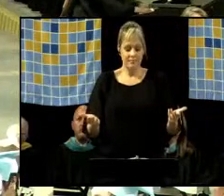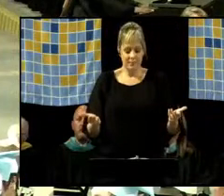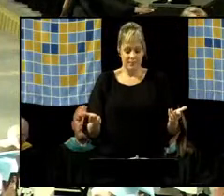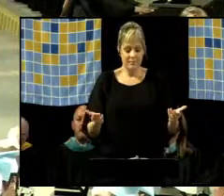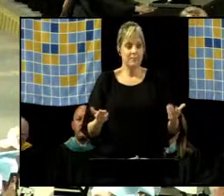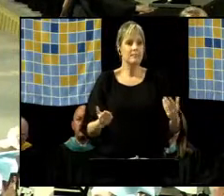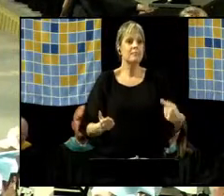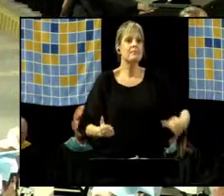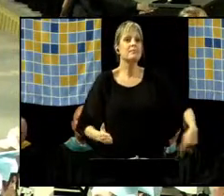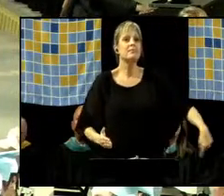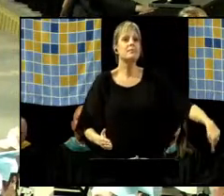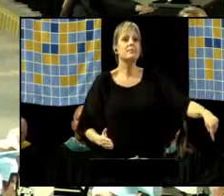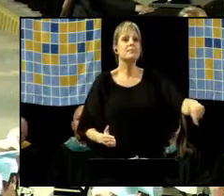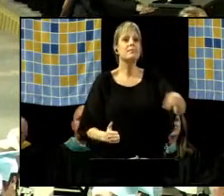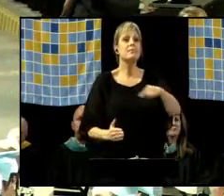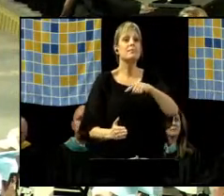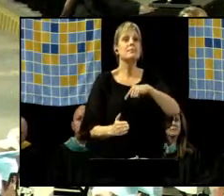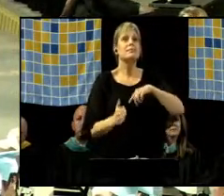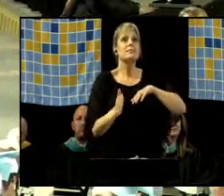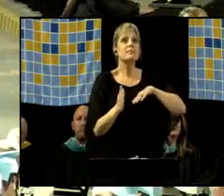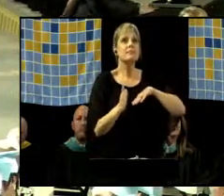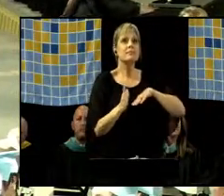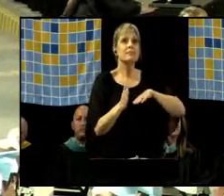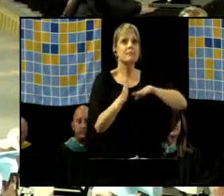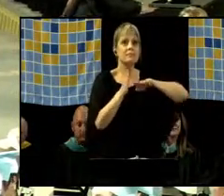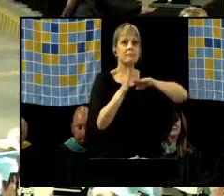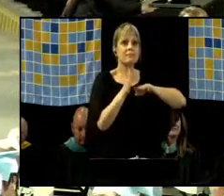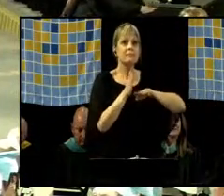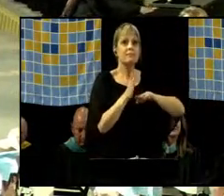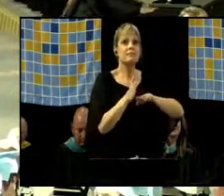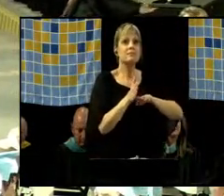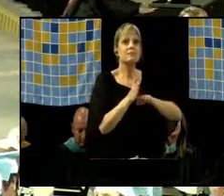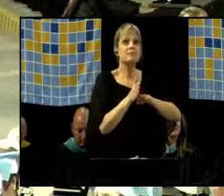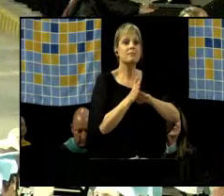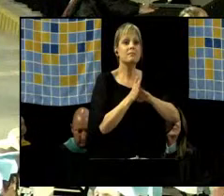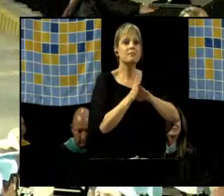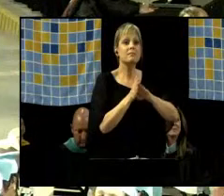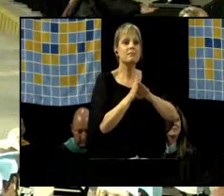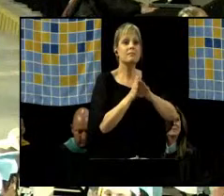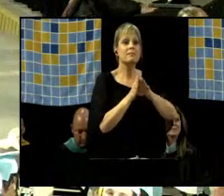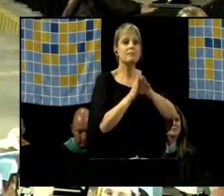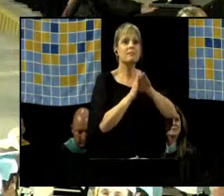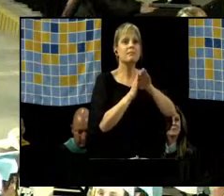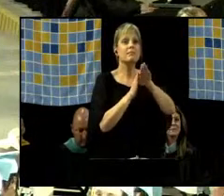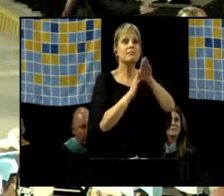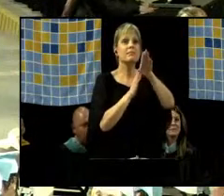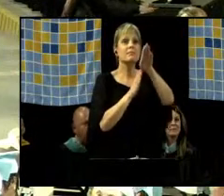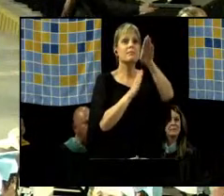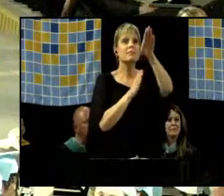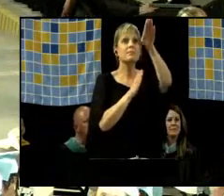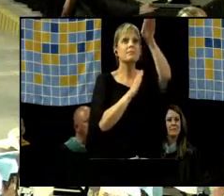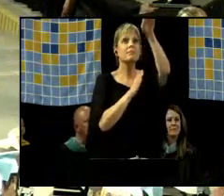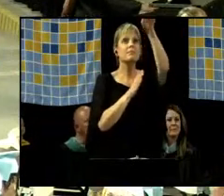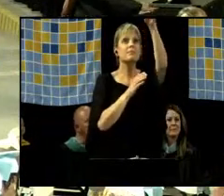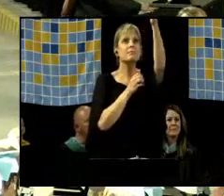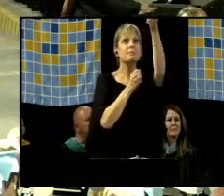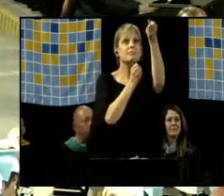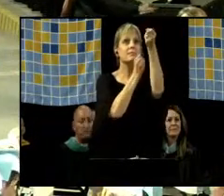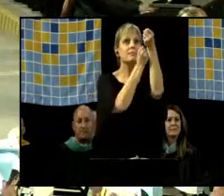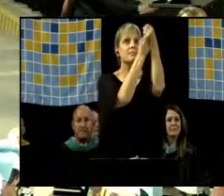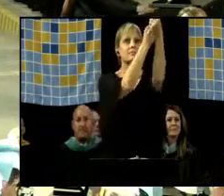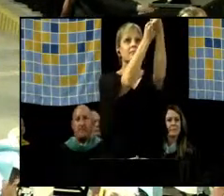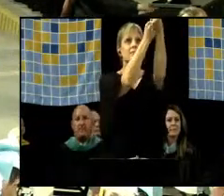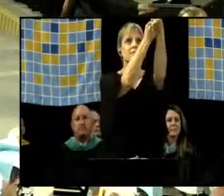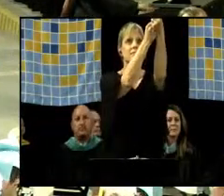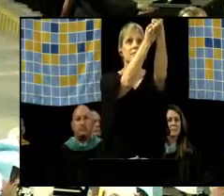have, the dirt in which our roots may